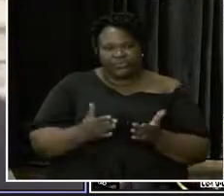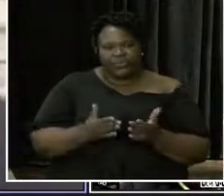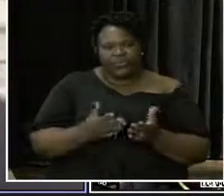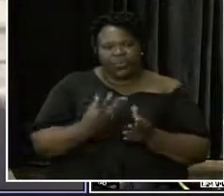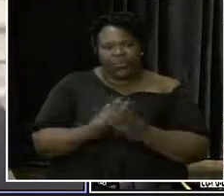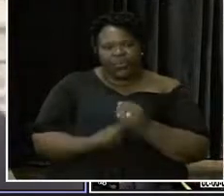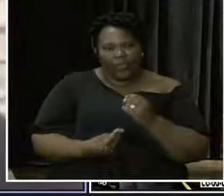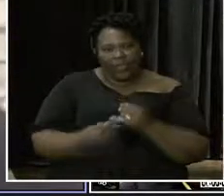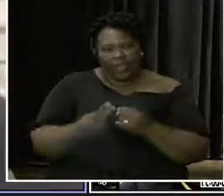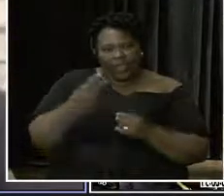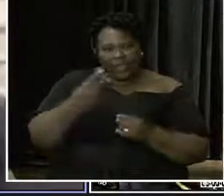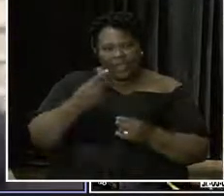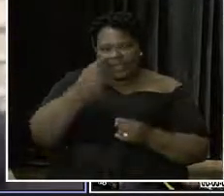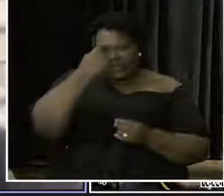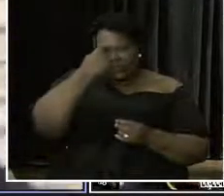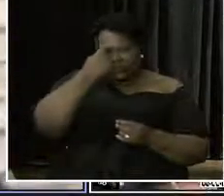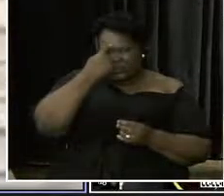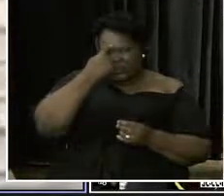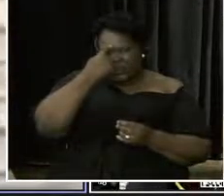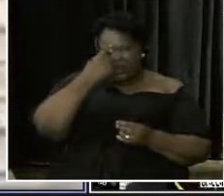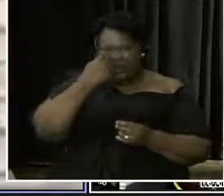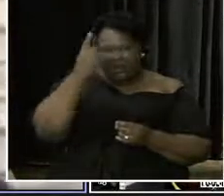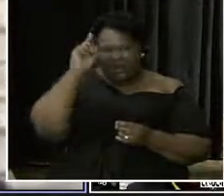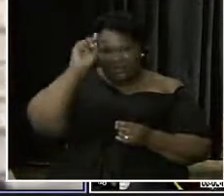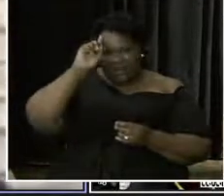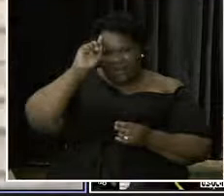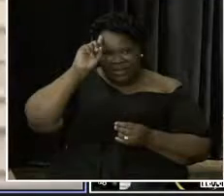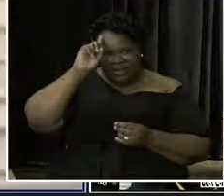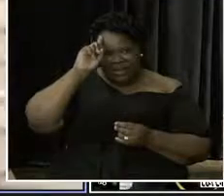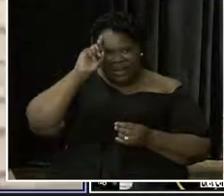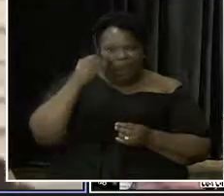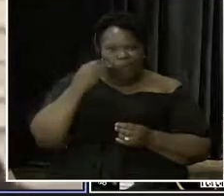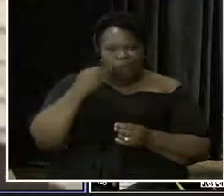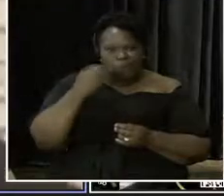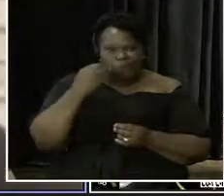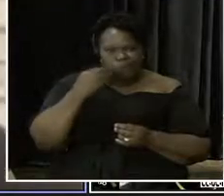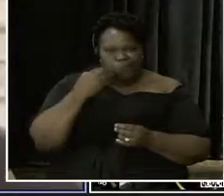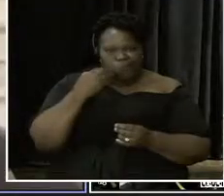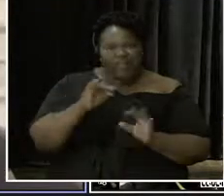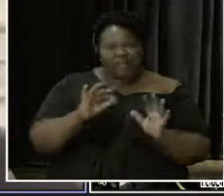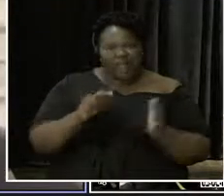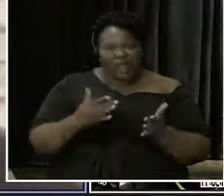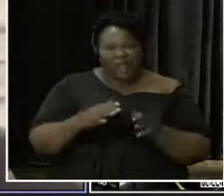in African, in white areas. That is how we are planning to